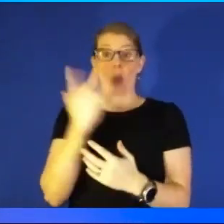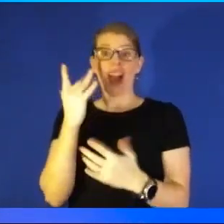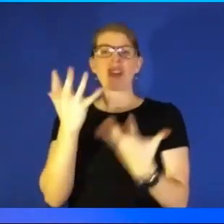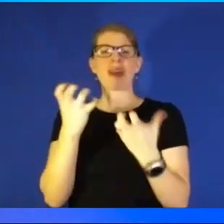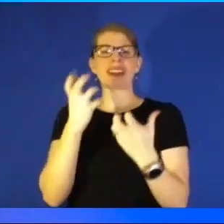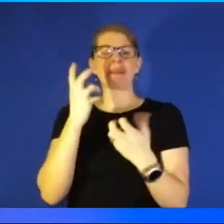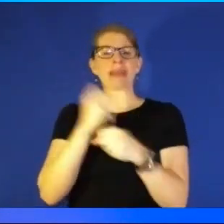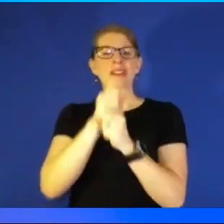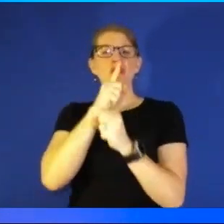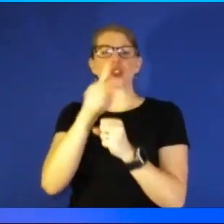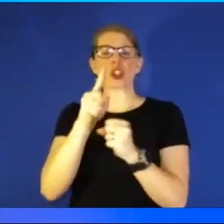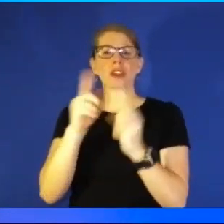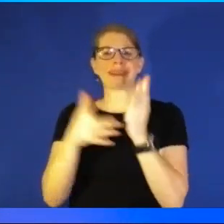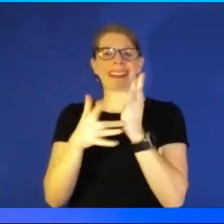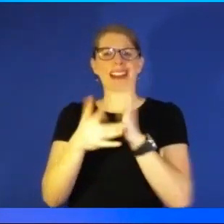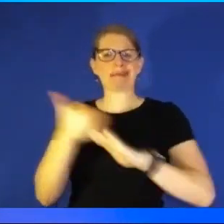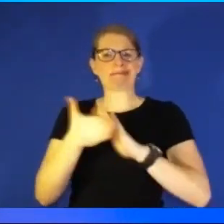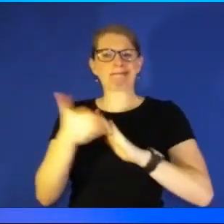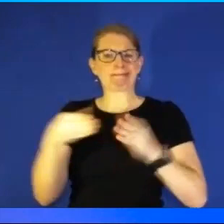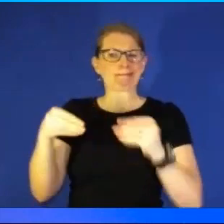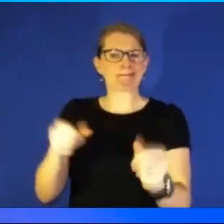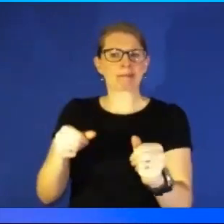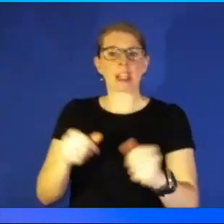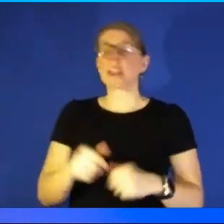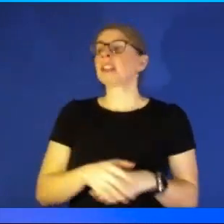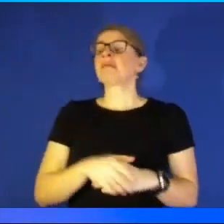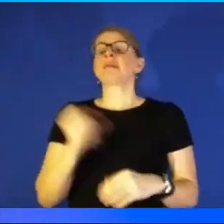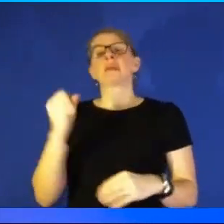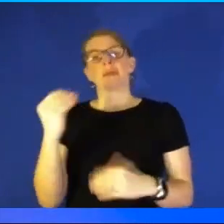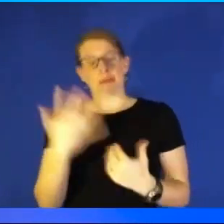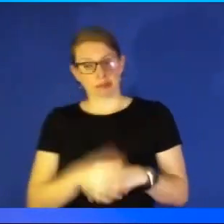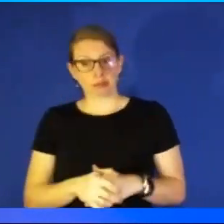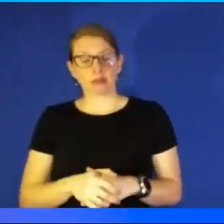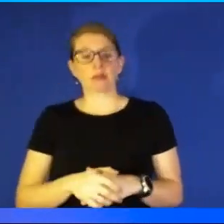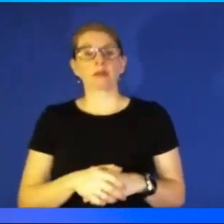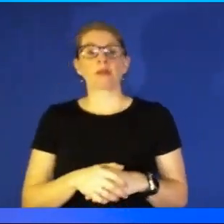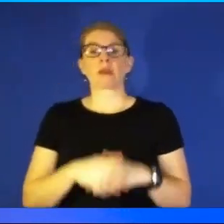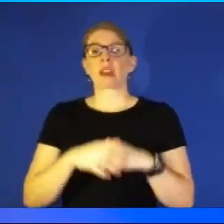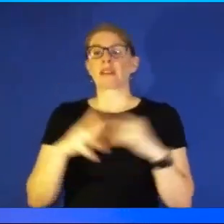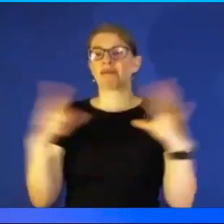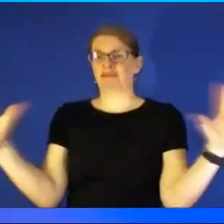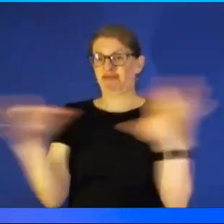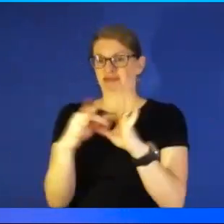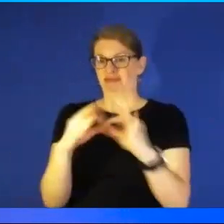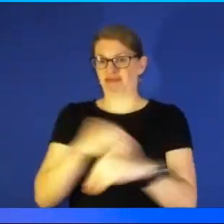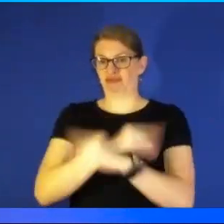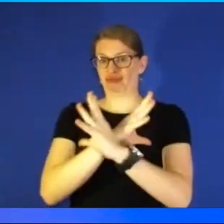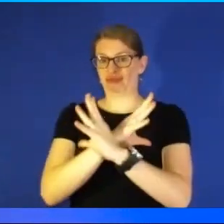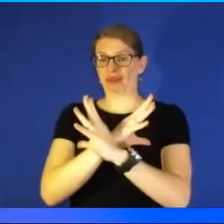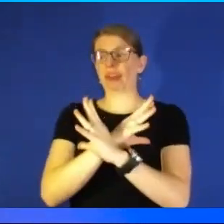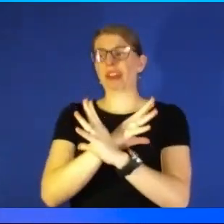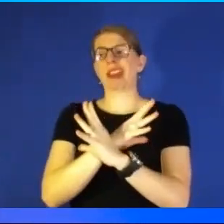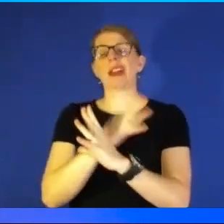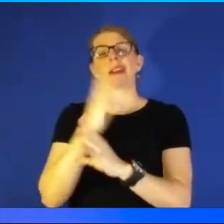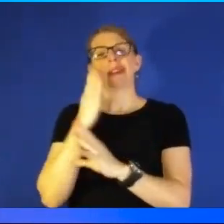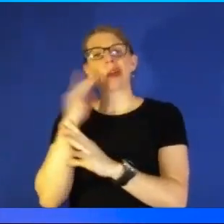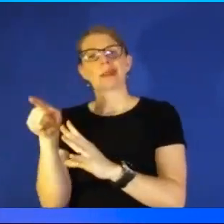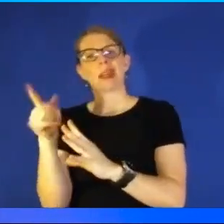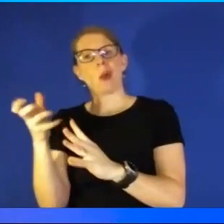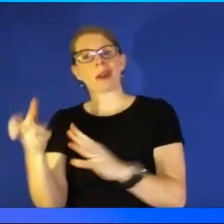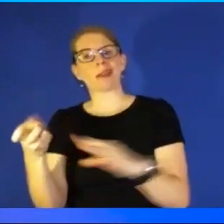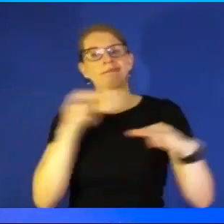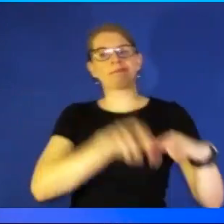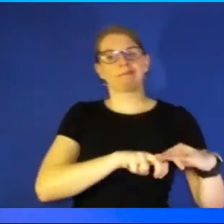pretty seamless in connecting family members with their loved ones as best as we could. We knew, of course, they always wanted to be at the bedside, but when